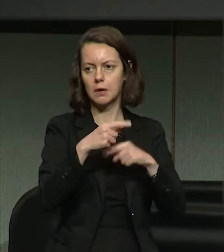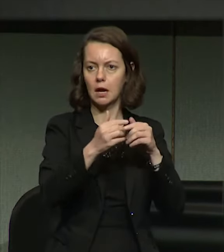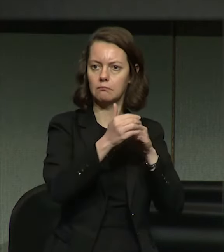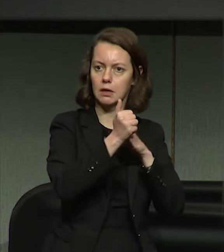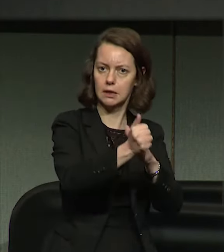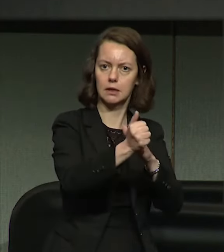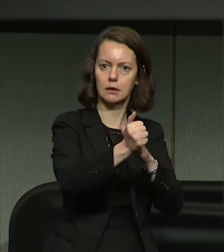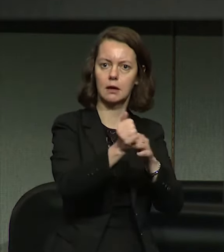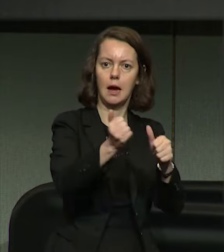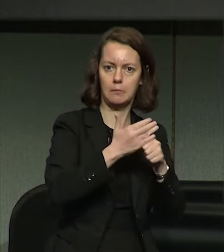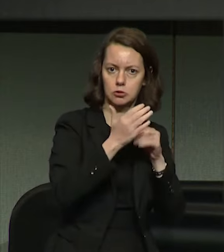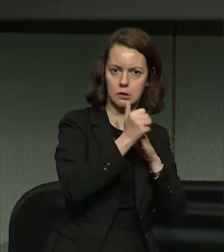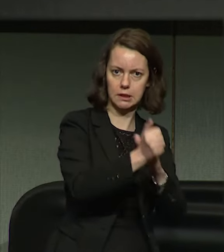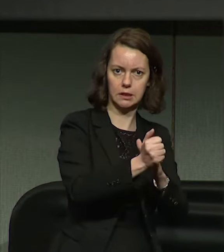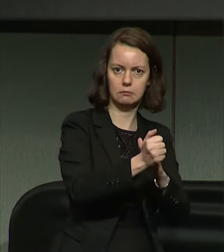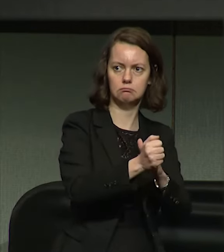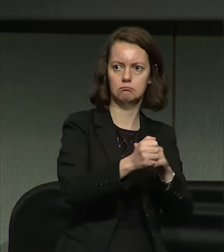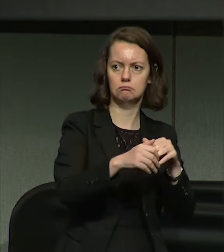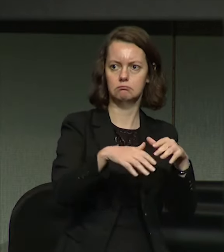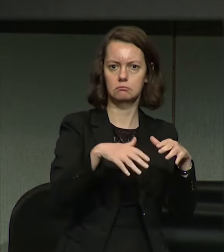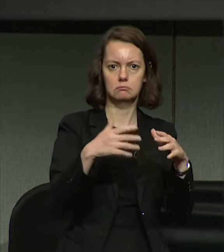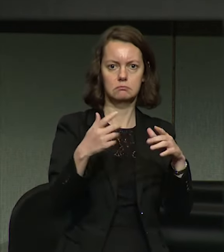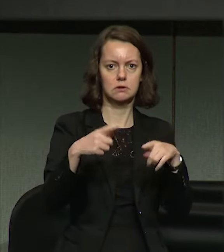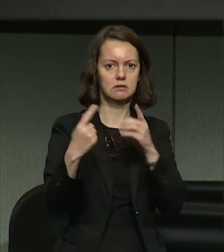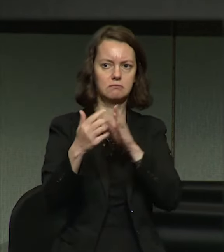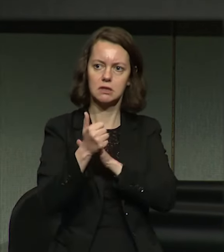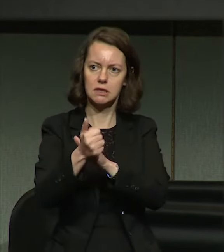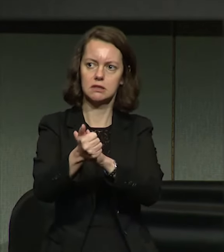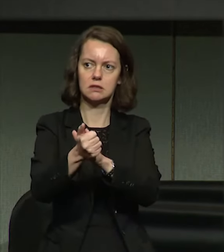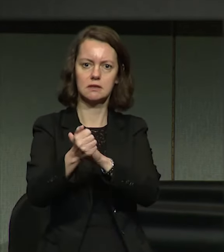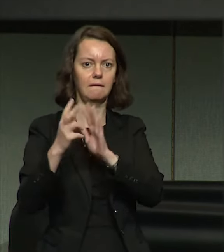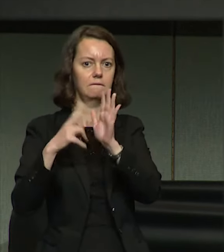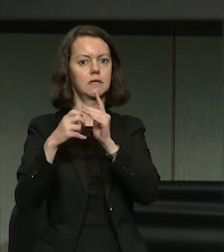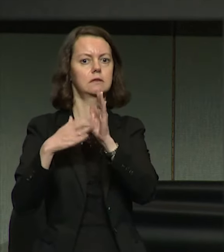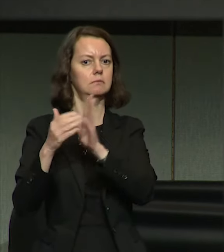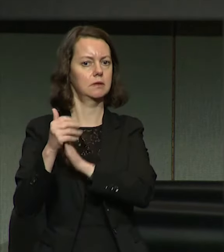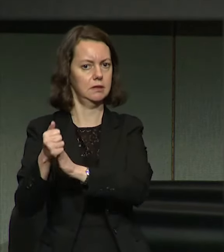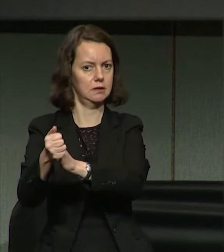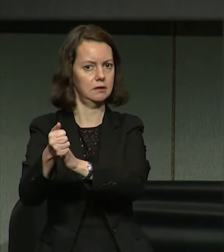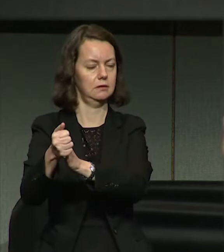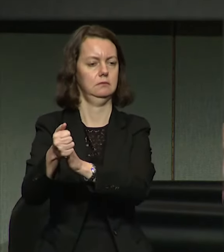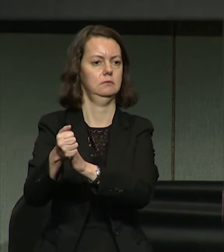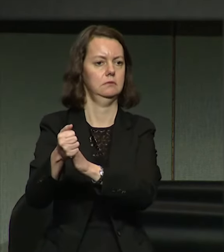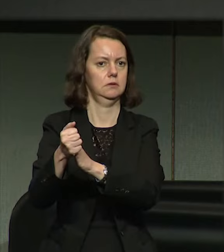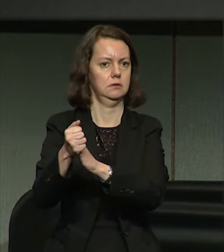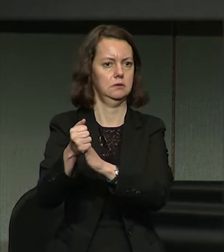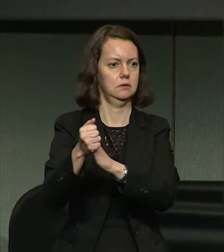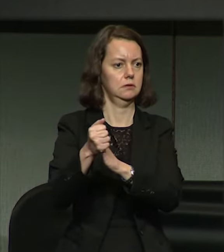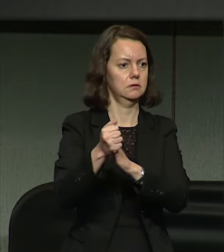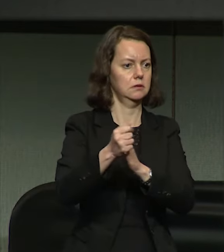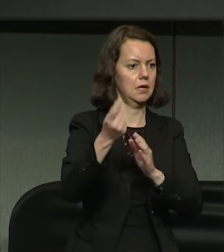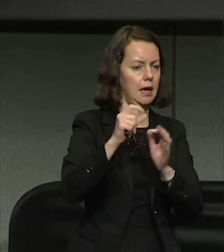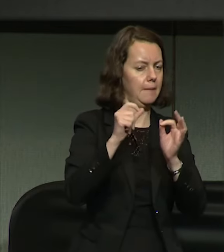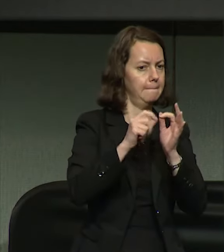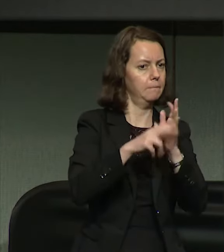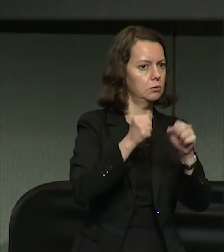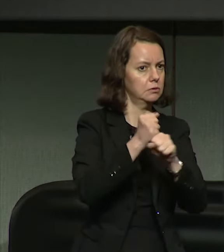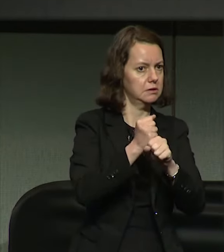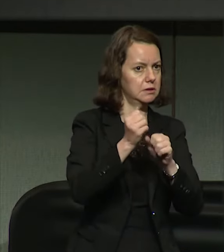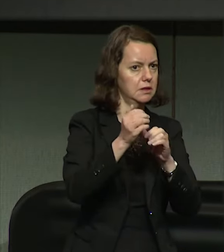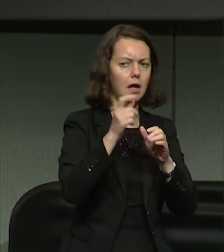Indigenous leadership, sort of being the victim type leadership, And also a type of booting the victim type leadership that gets